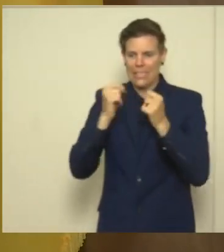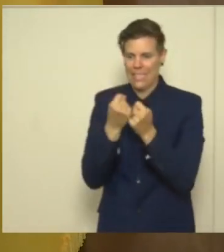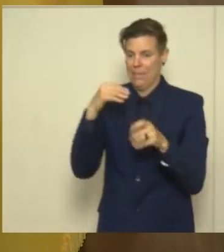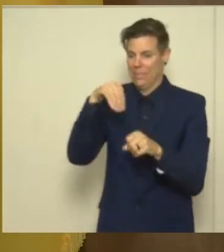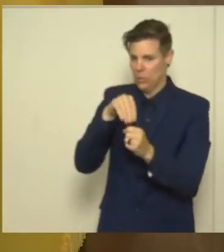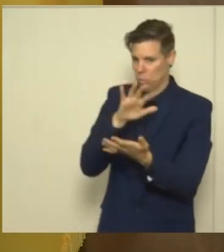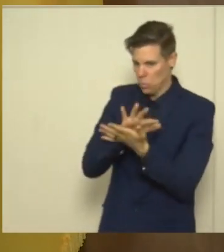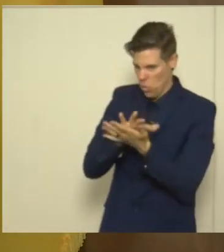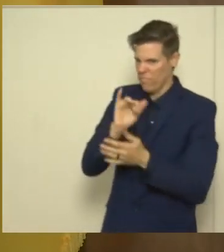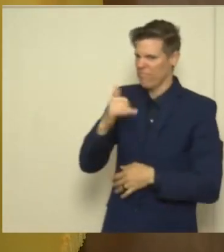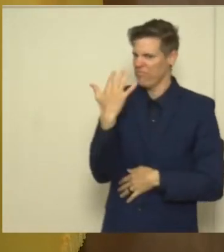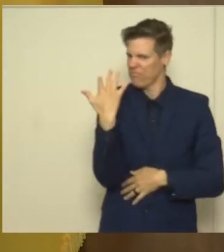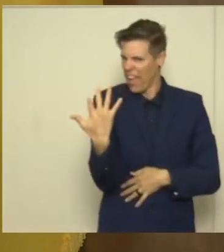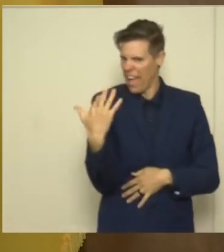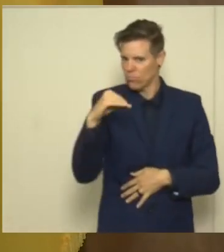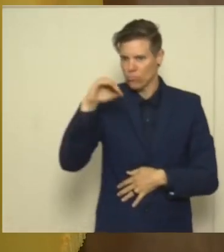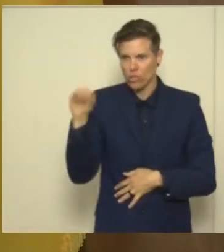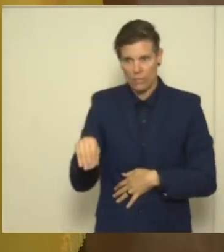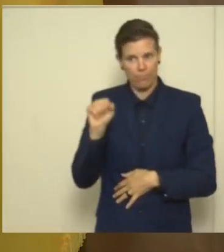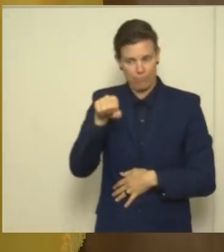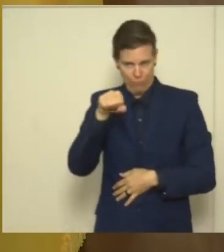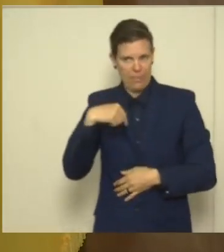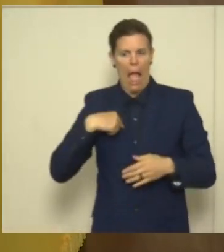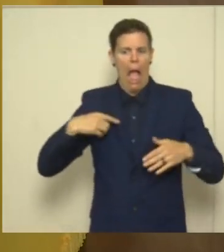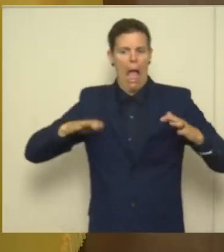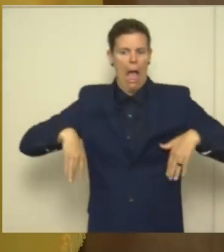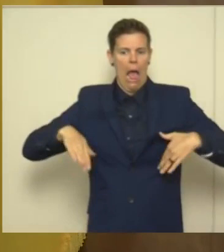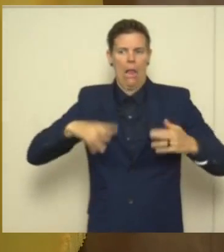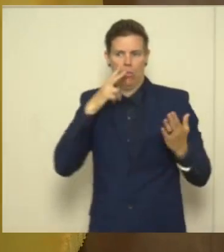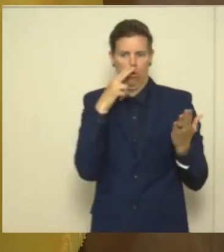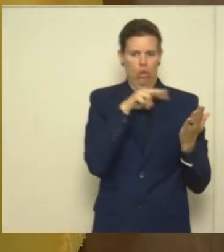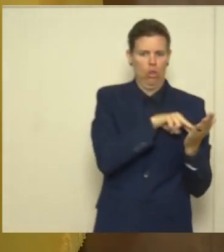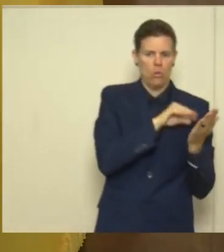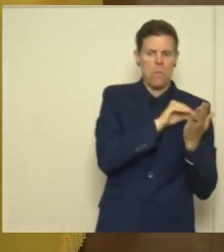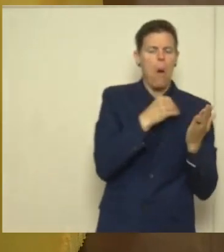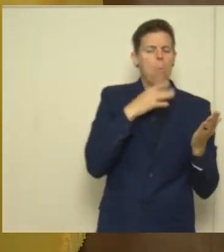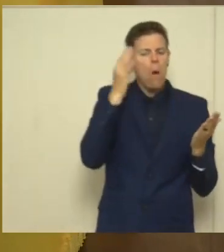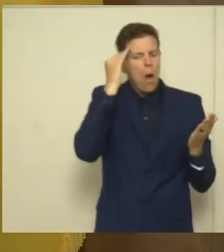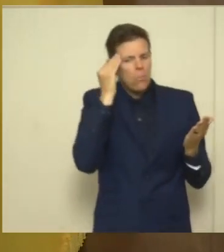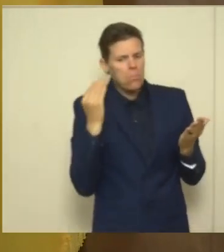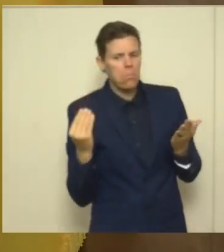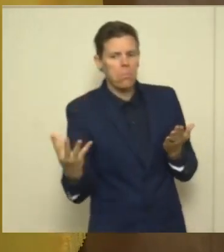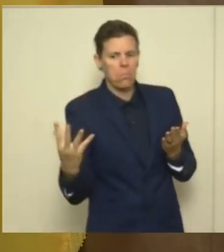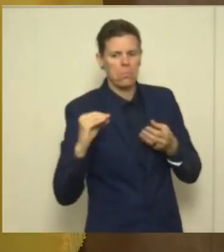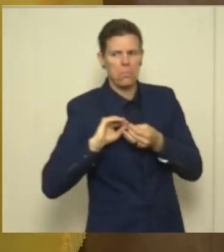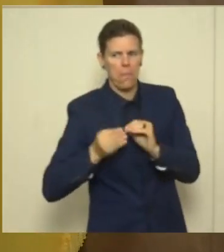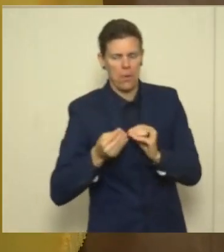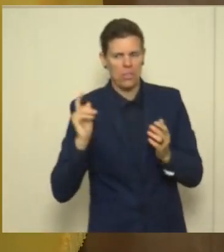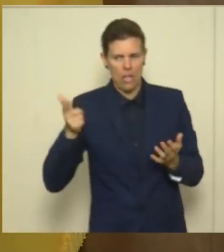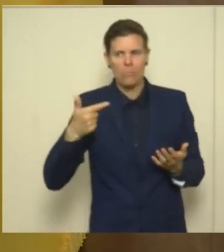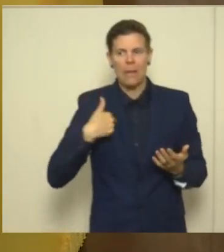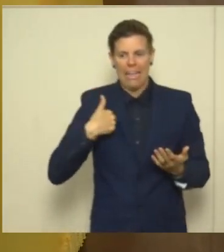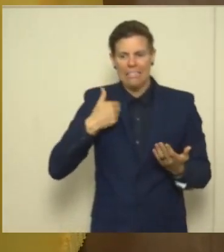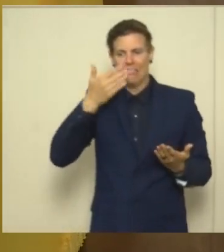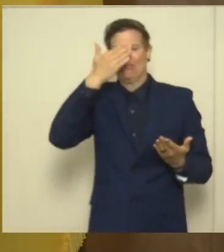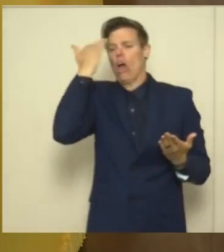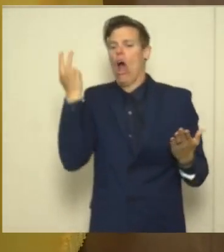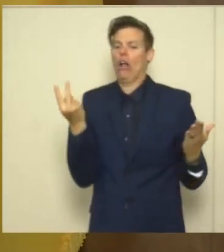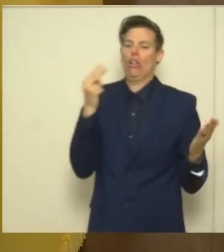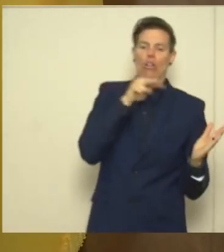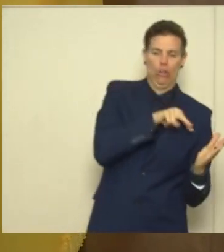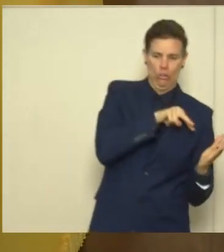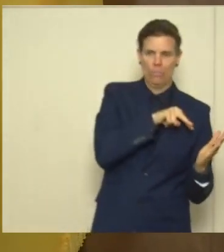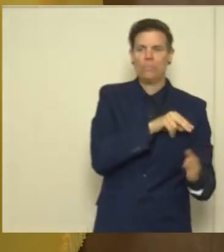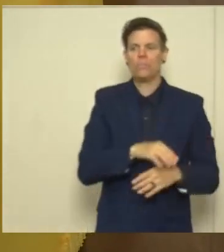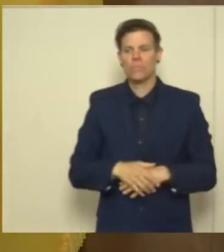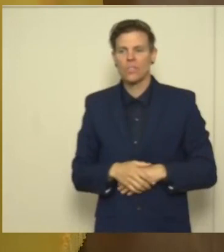we started. I didn't look that up. I apologize before I came into the press conference. But this surveillance testing is critical.